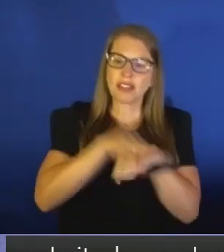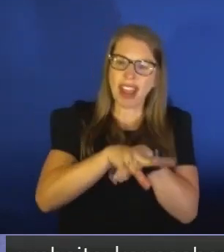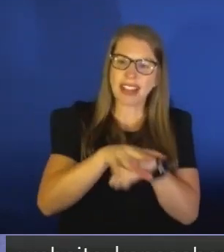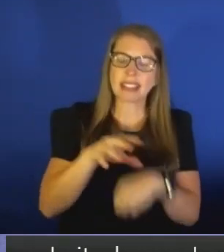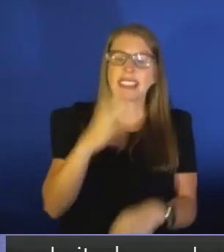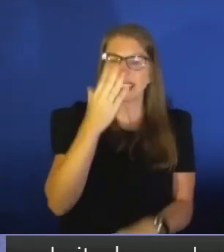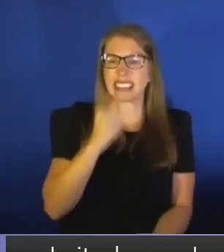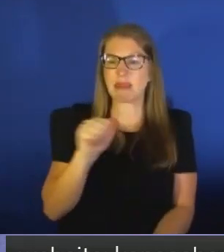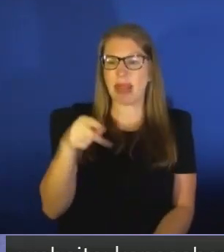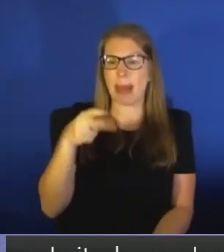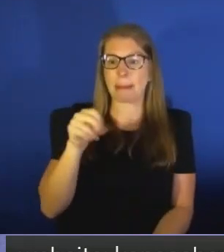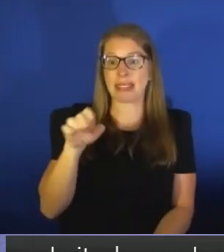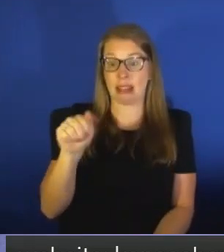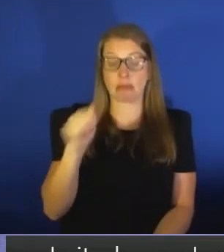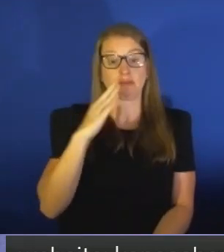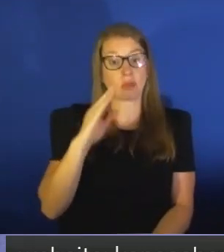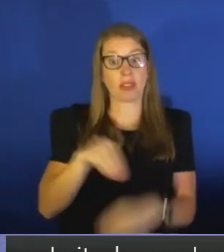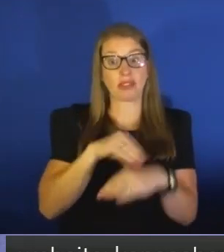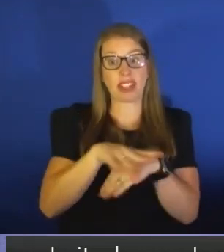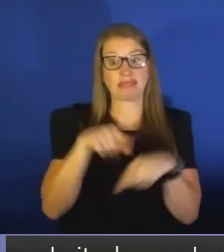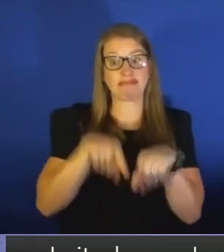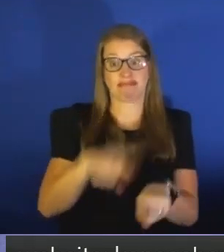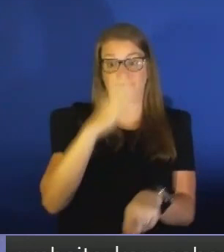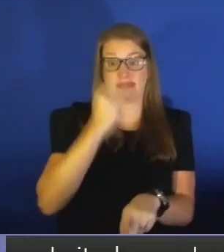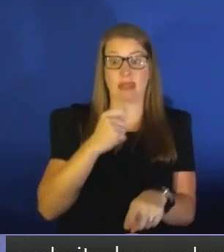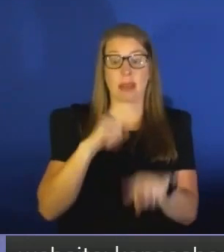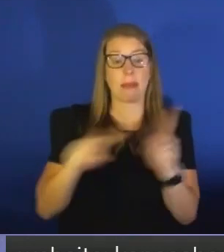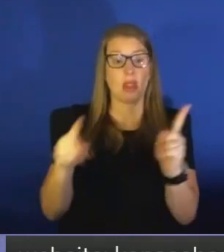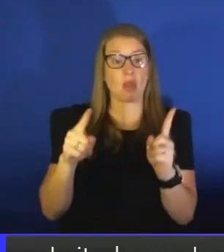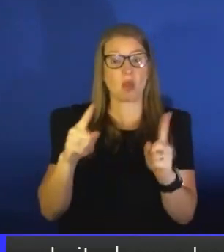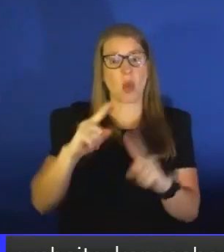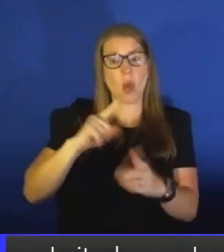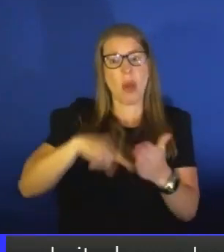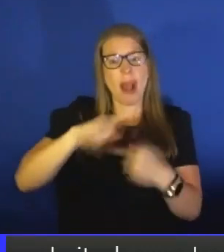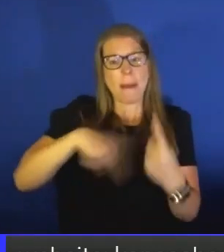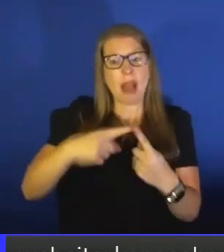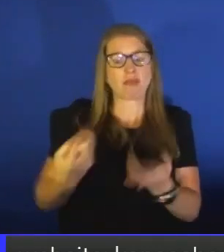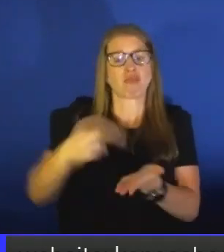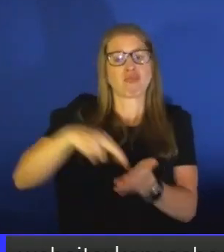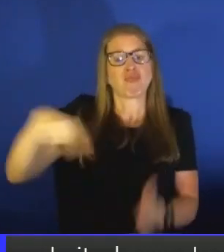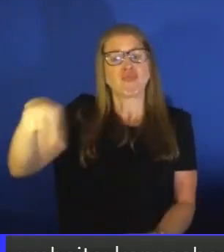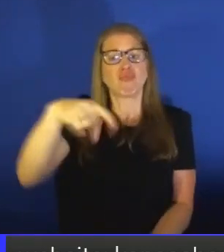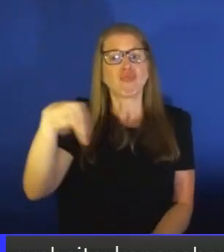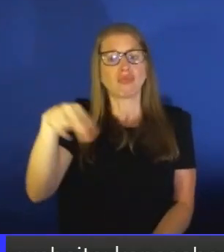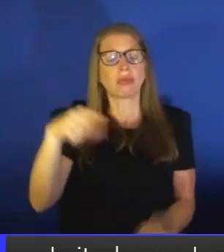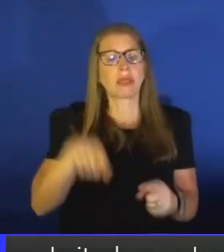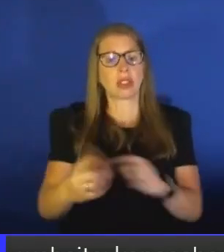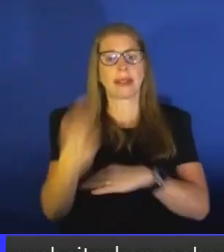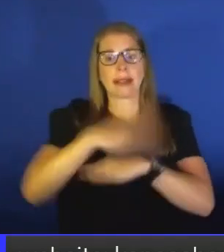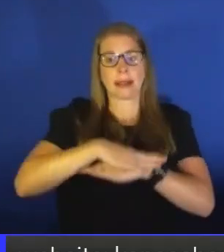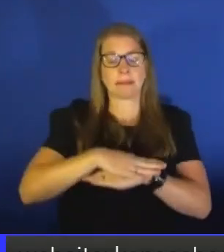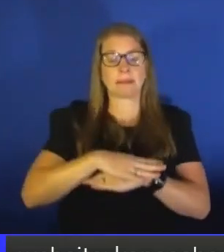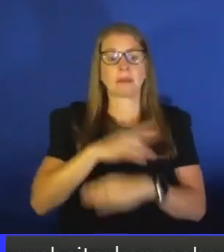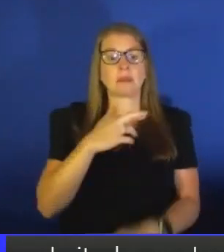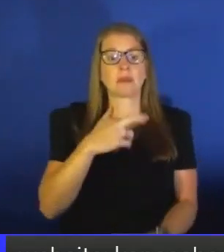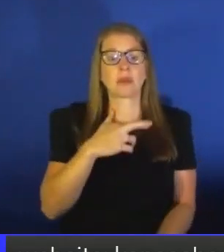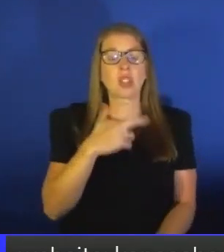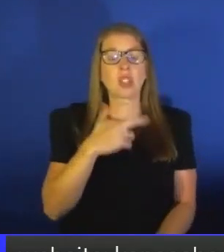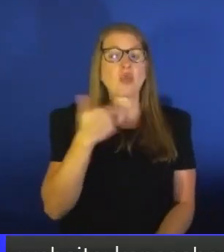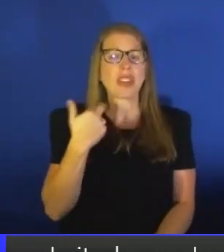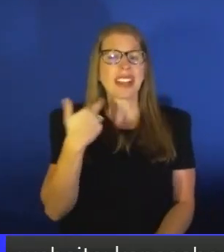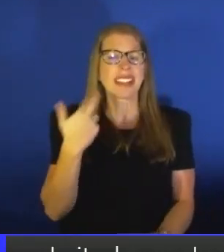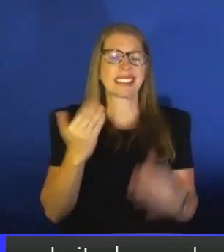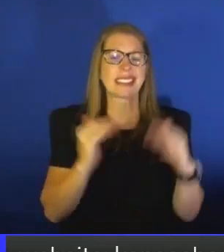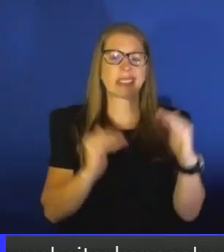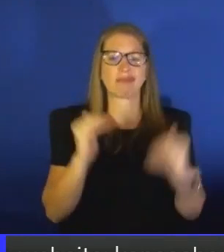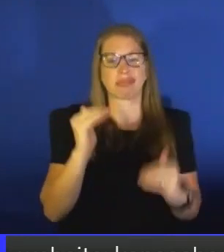We know it affects you during your sleep, but what about when you're up and about during the day? The main risk factor for sleep apnea is actually being overweight, but it's not a strong